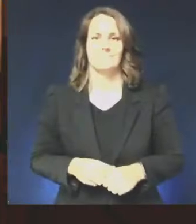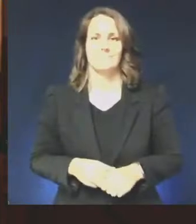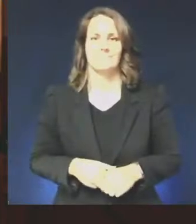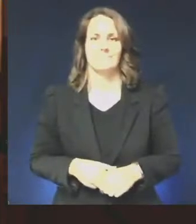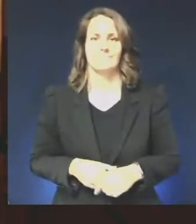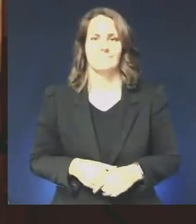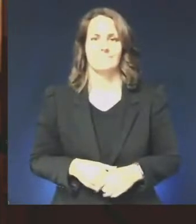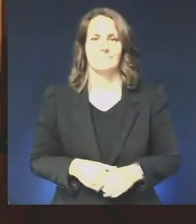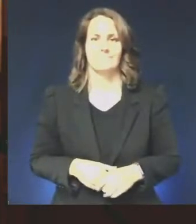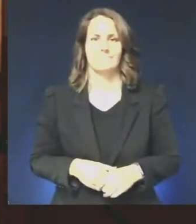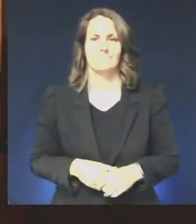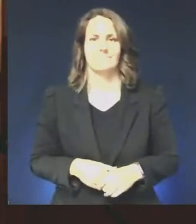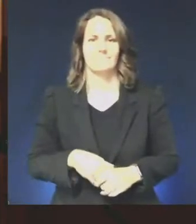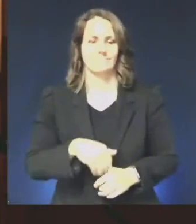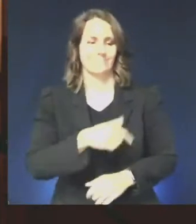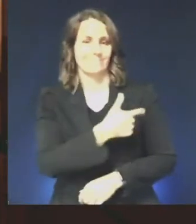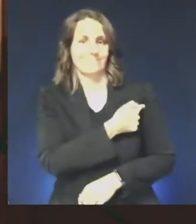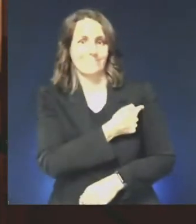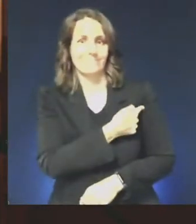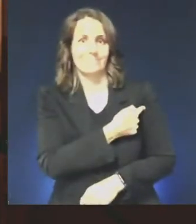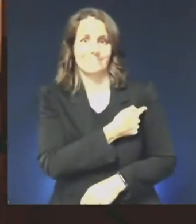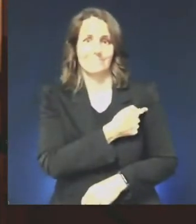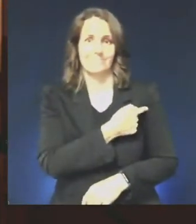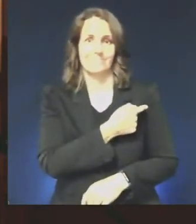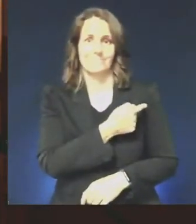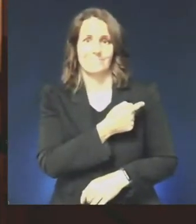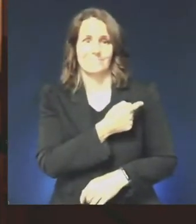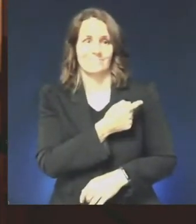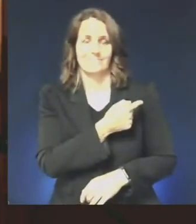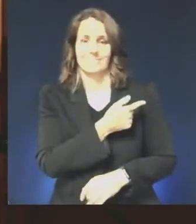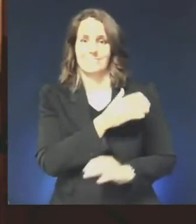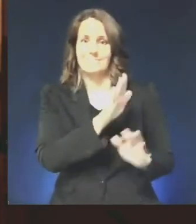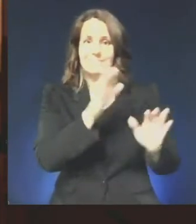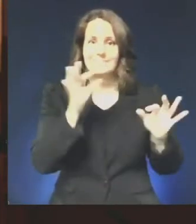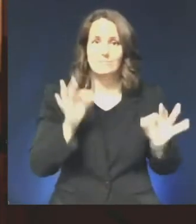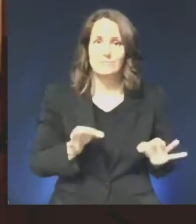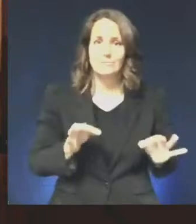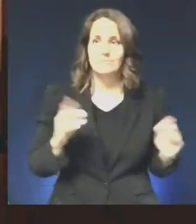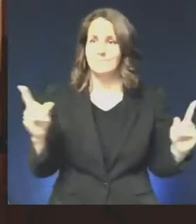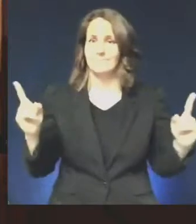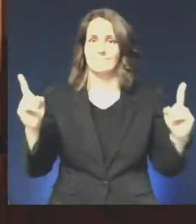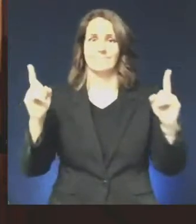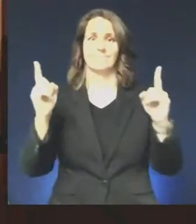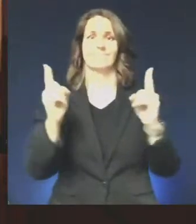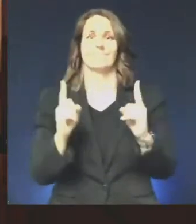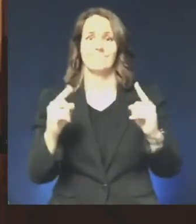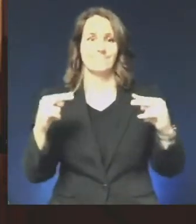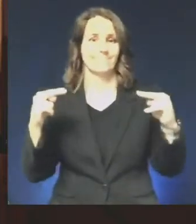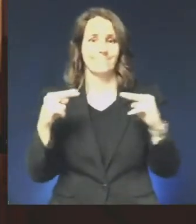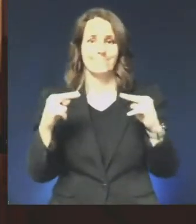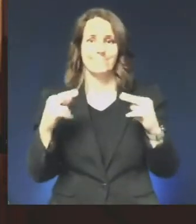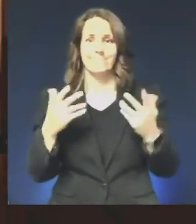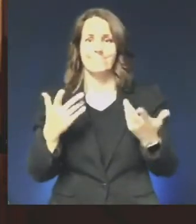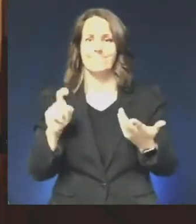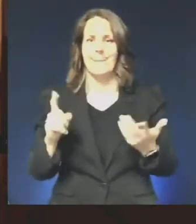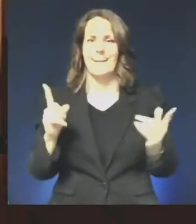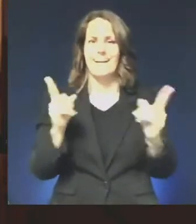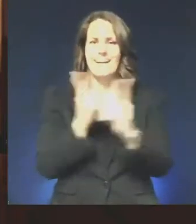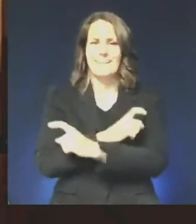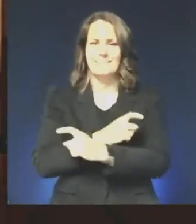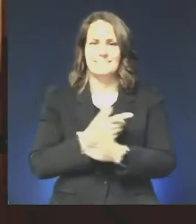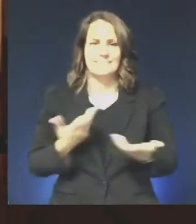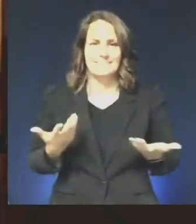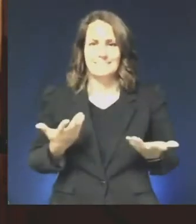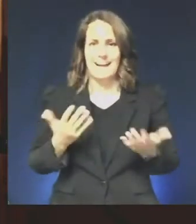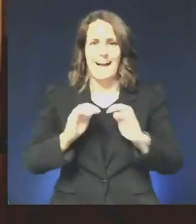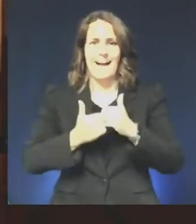roommates have to work out with each other. And I would trust the university as a robust housing system to help assist when there